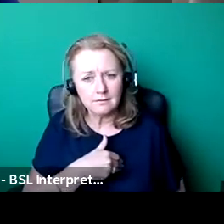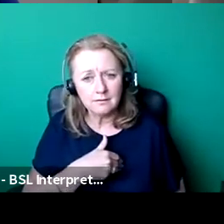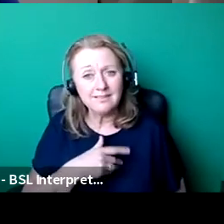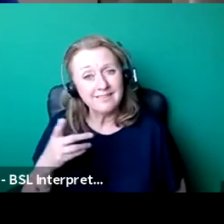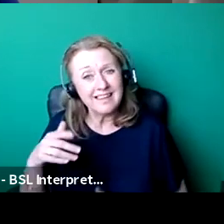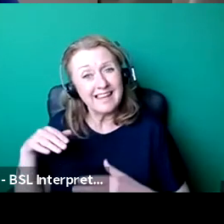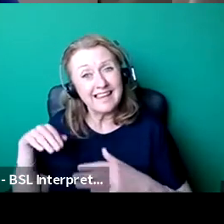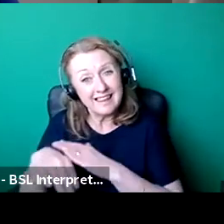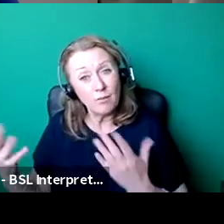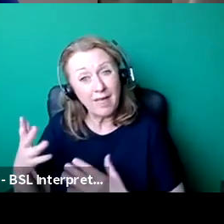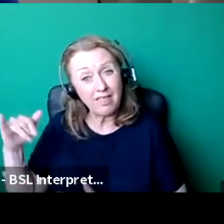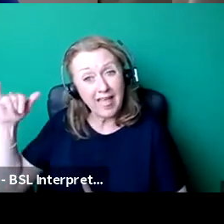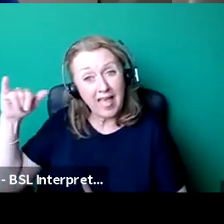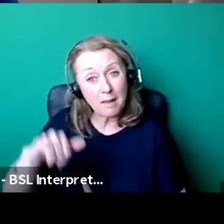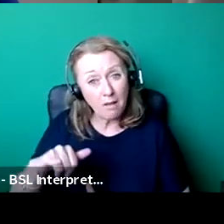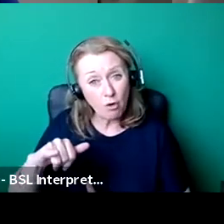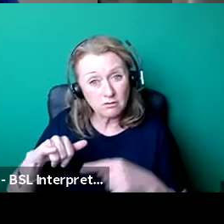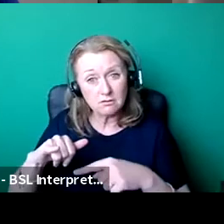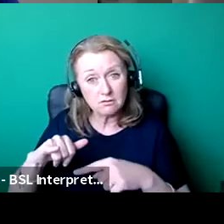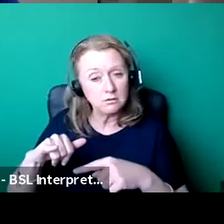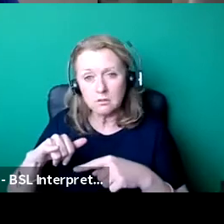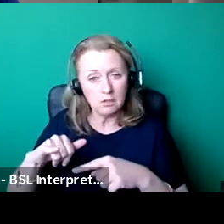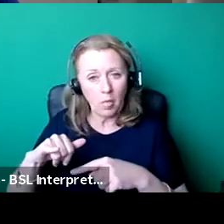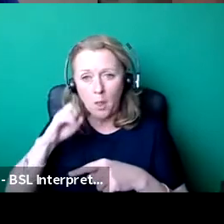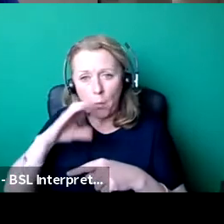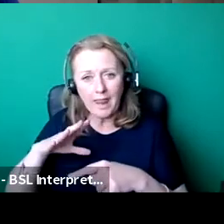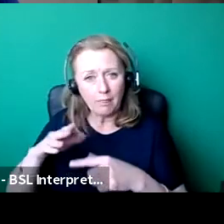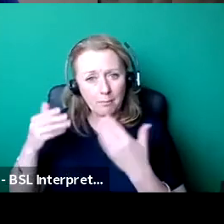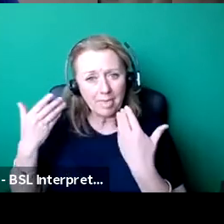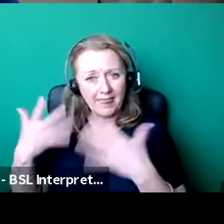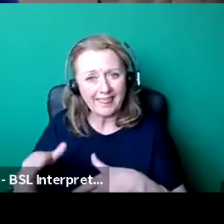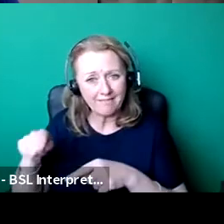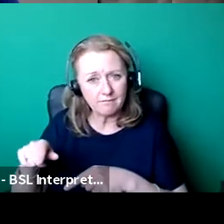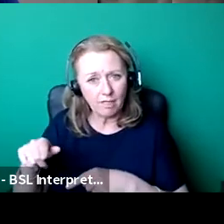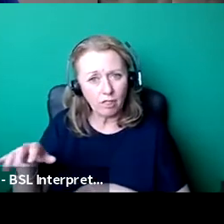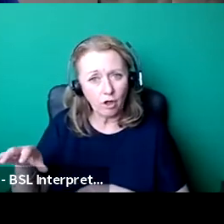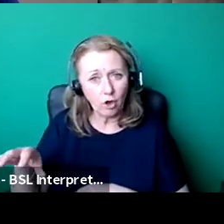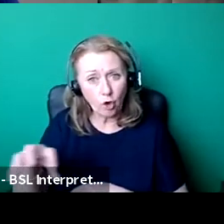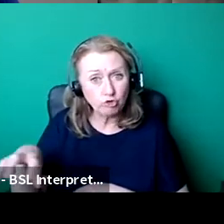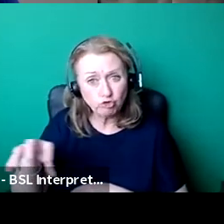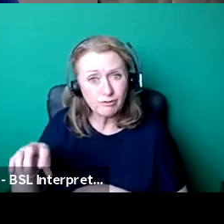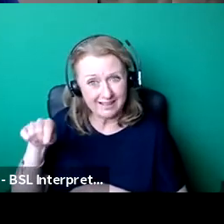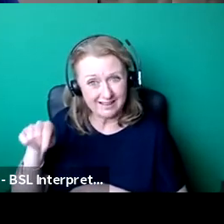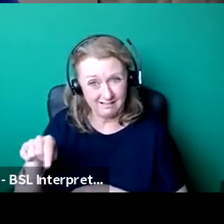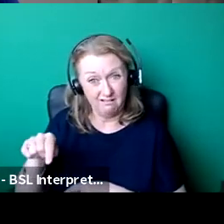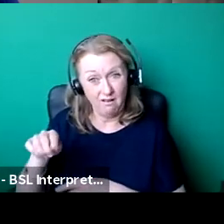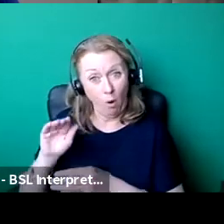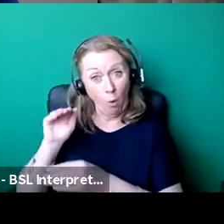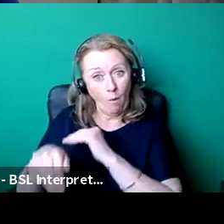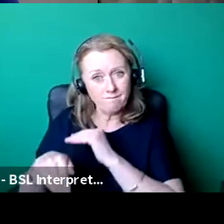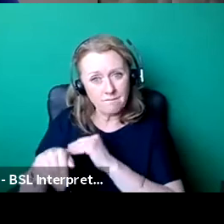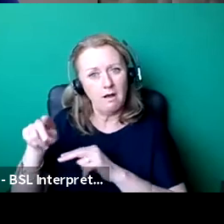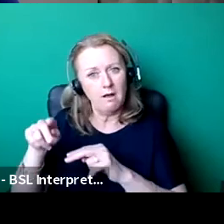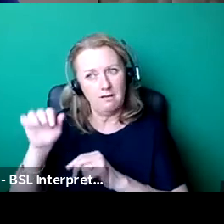airport, because the mom and the daughter were not allowed to leave the country because of this whole issue with the mom